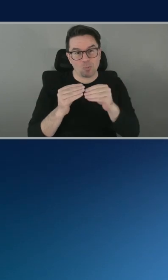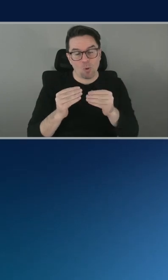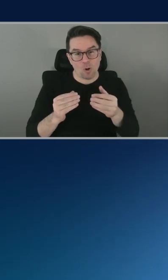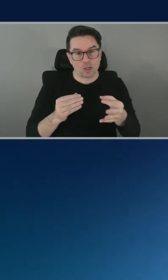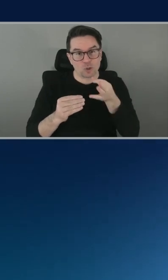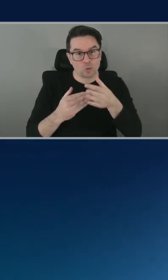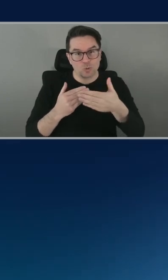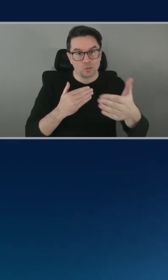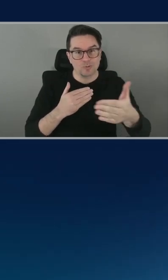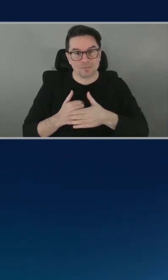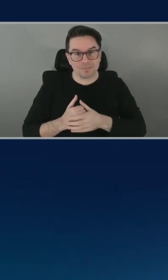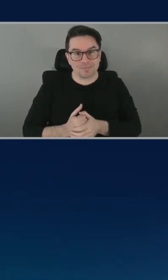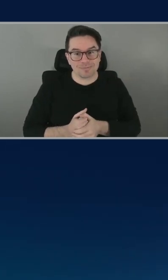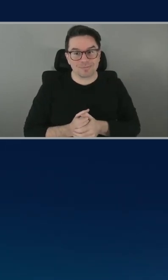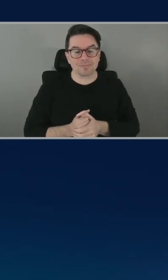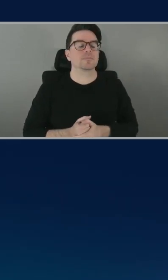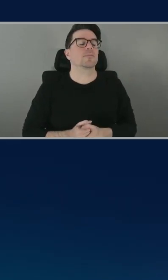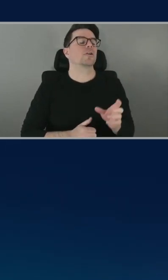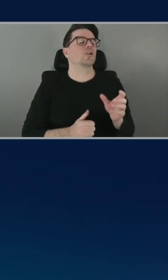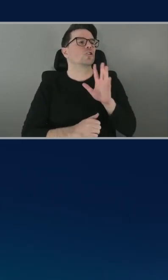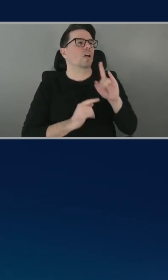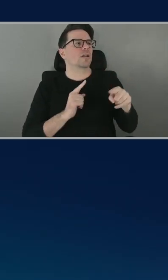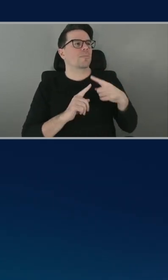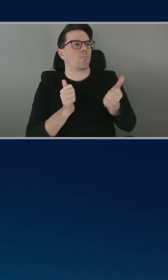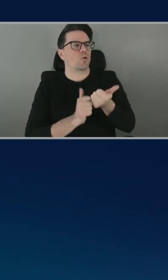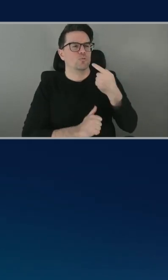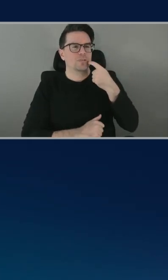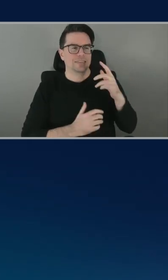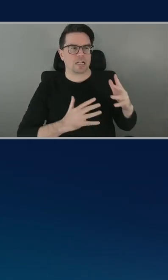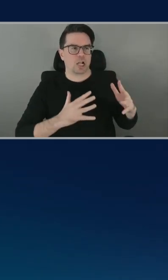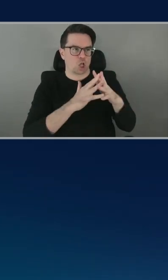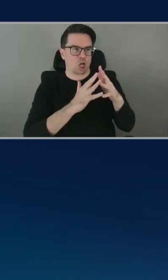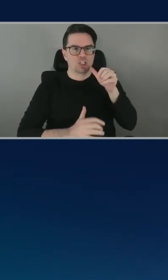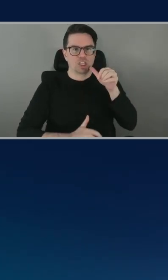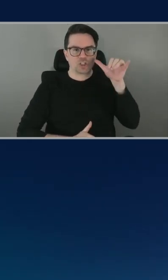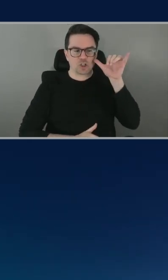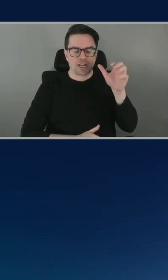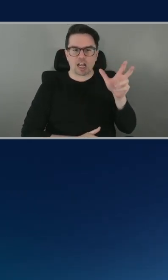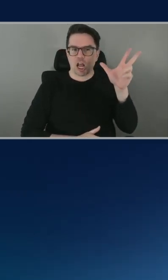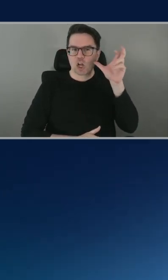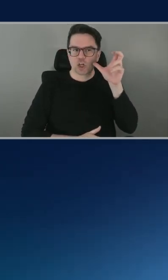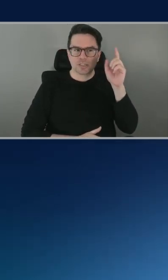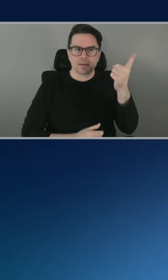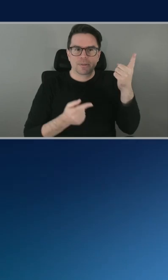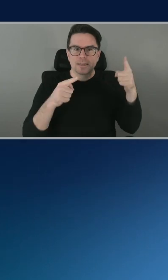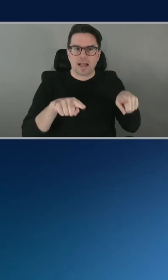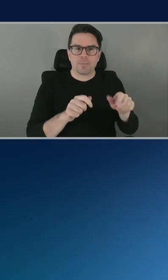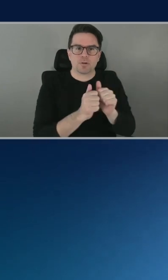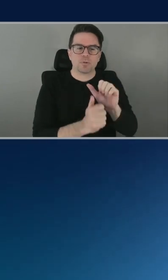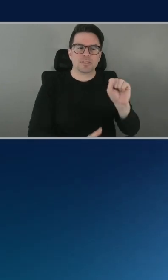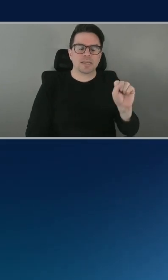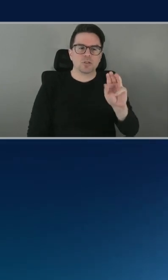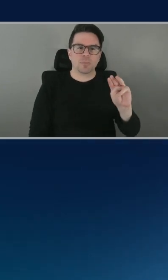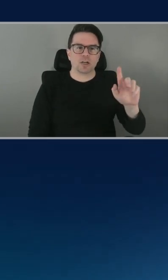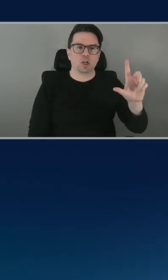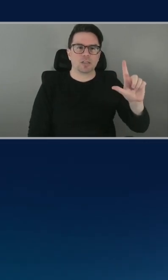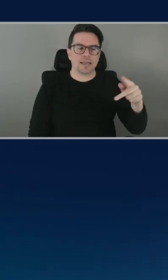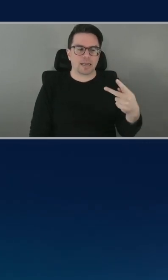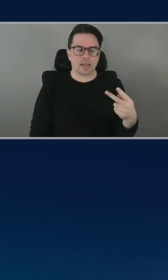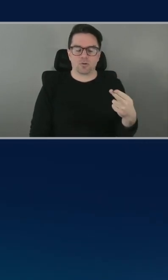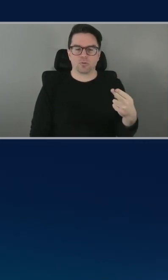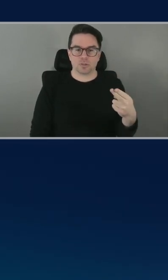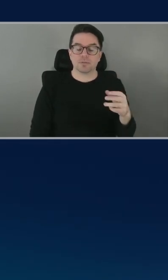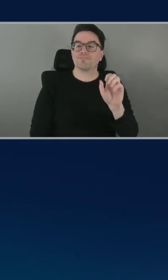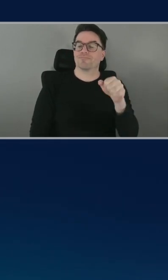most recent launch, yesterday I heard that there was something going on with SageMaker Lakehouse. That's right. So SageMaker Lakehouse is now generally